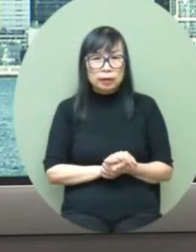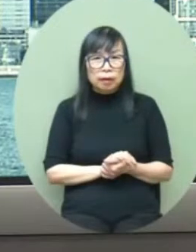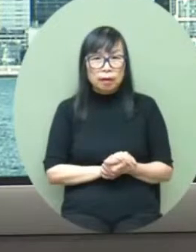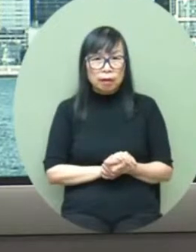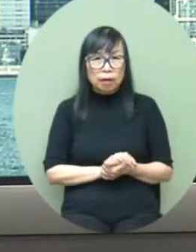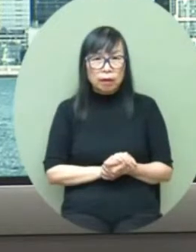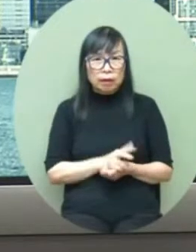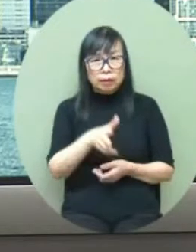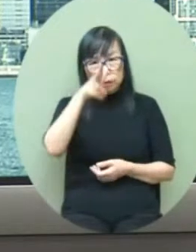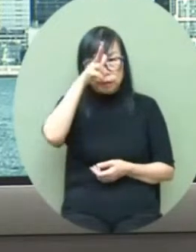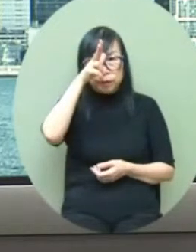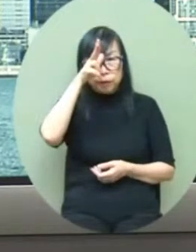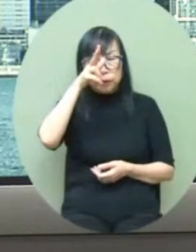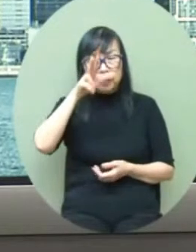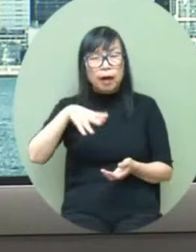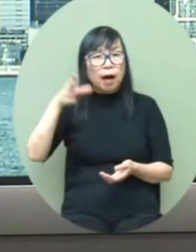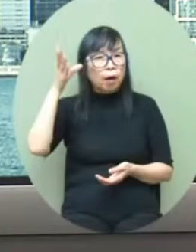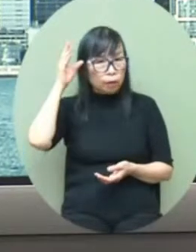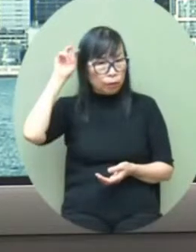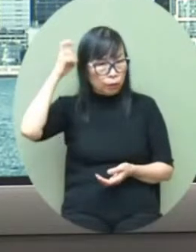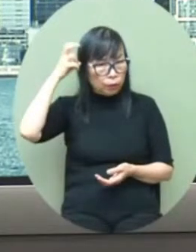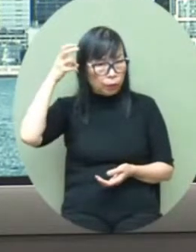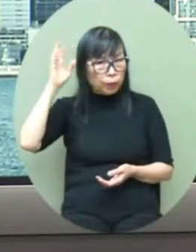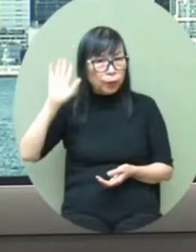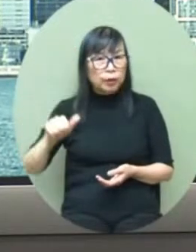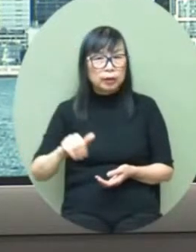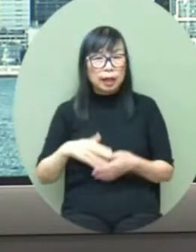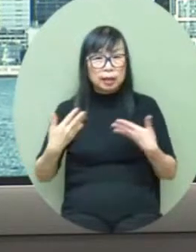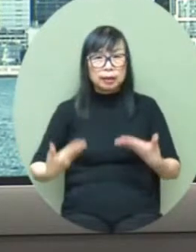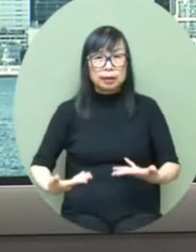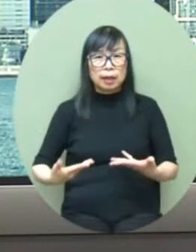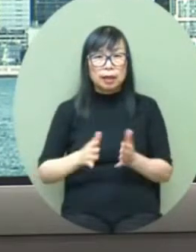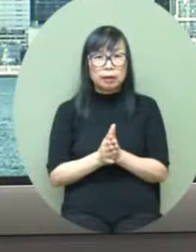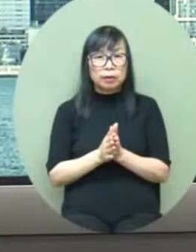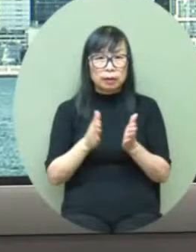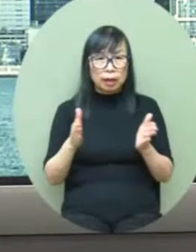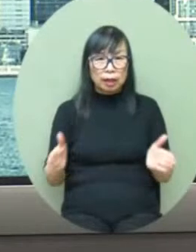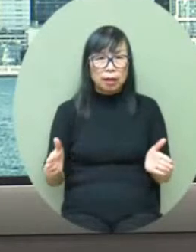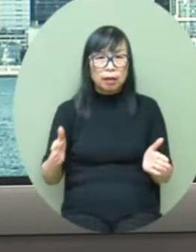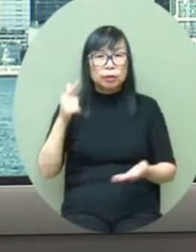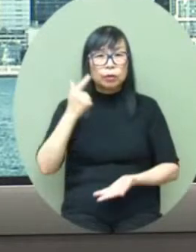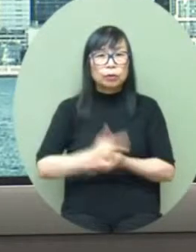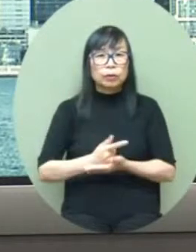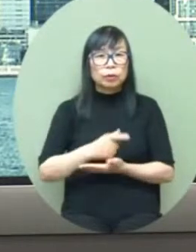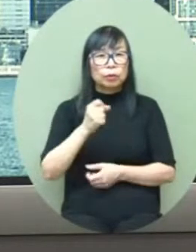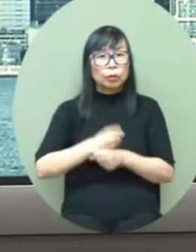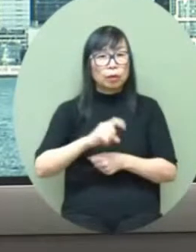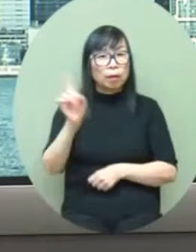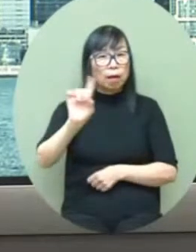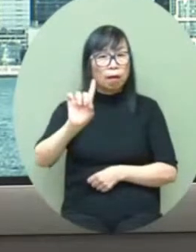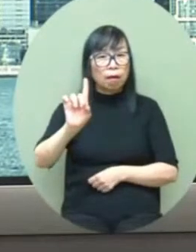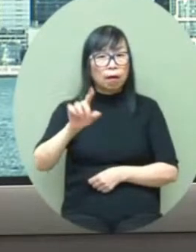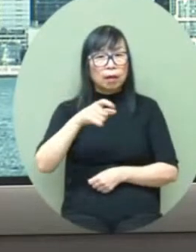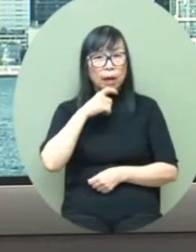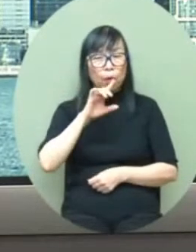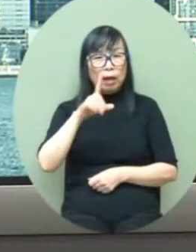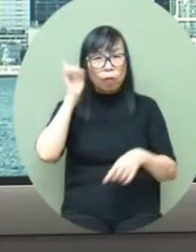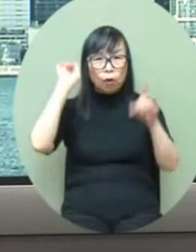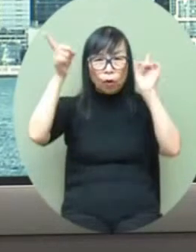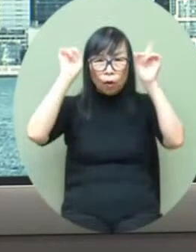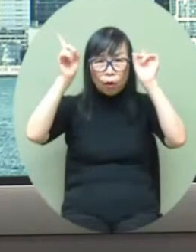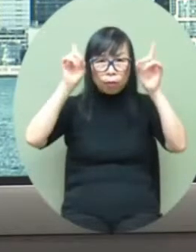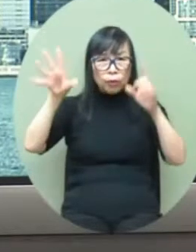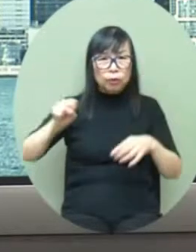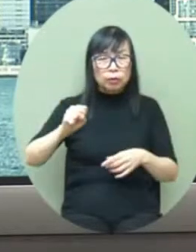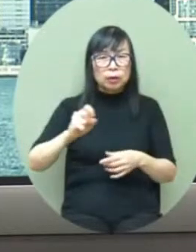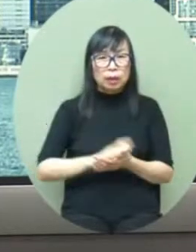there are diverse views out there. The government will consider them. At this stage, what matters is we